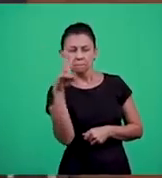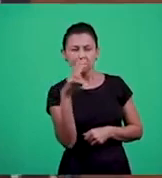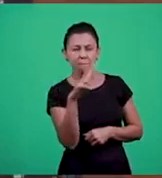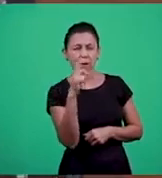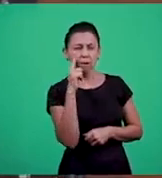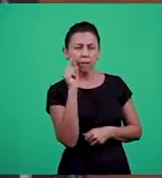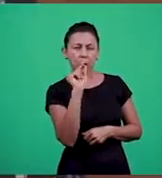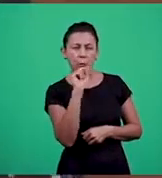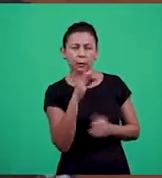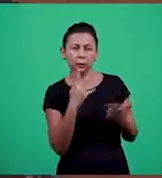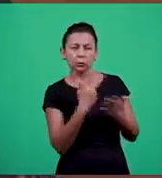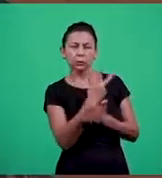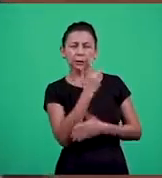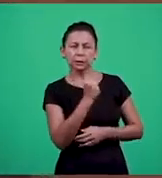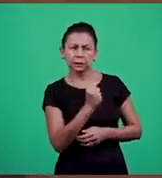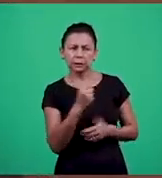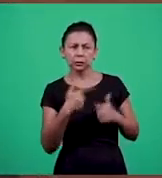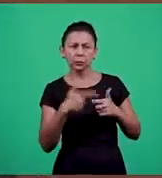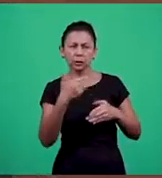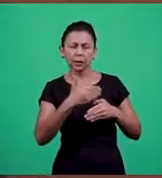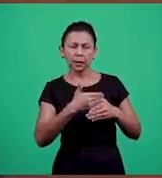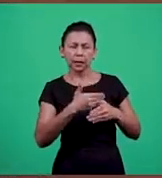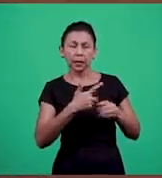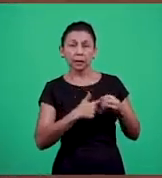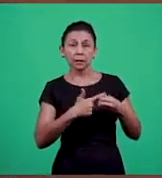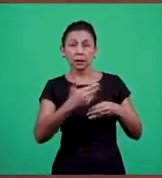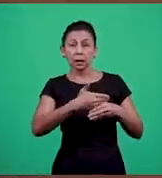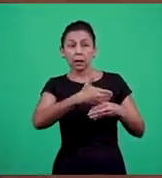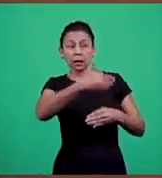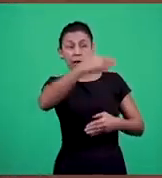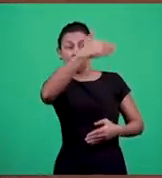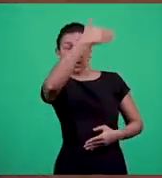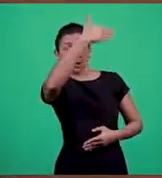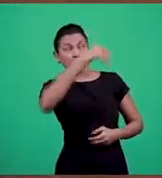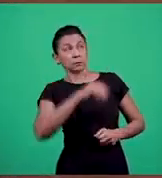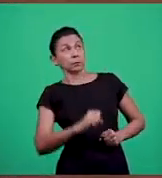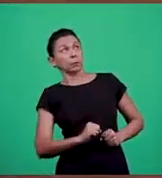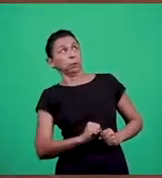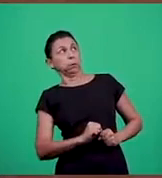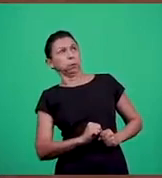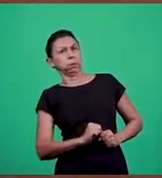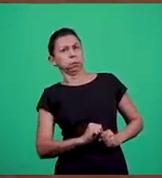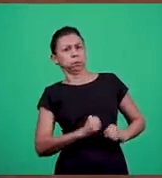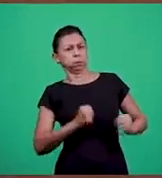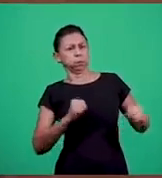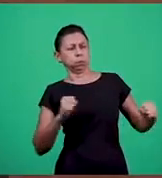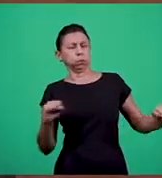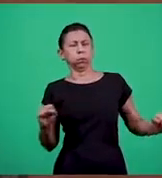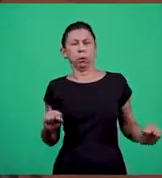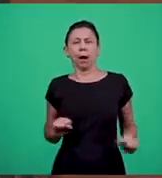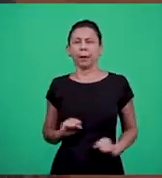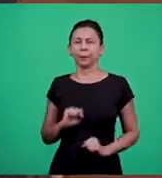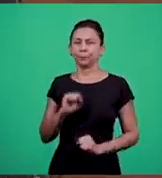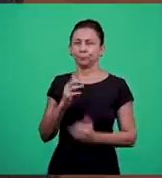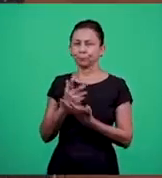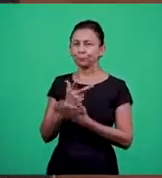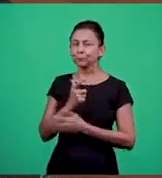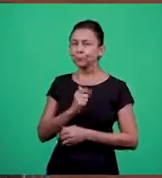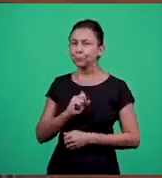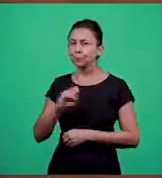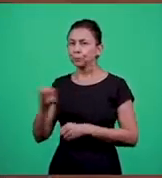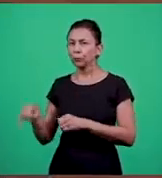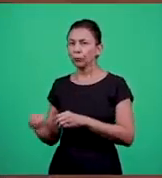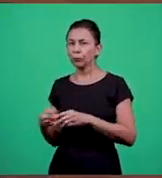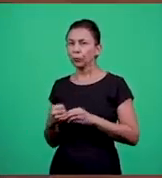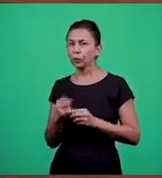look into that city and see what's happening there, because the city was very protective. So they needed to see